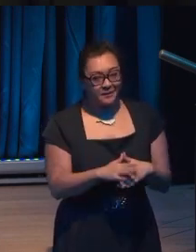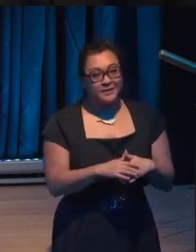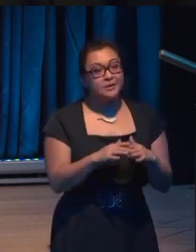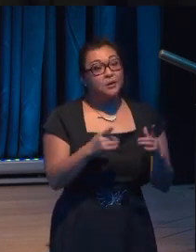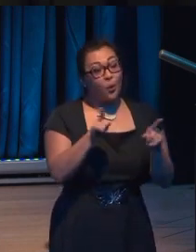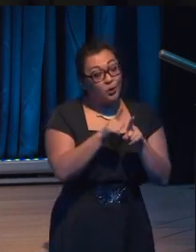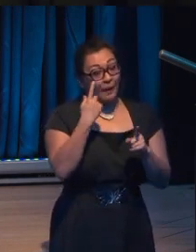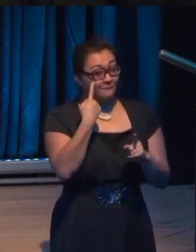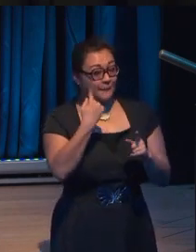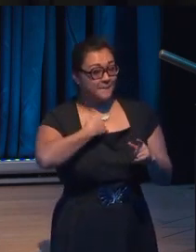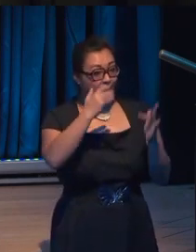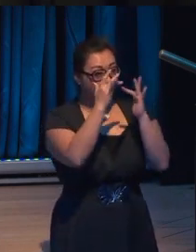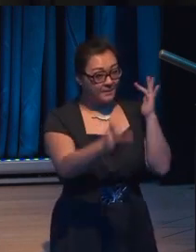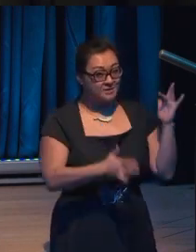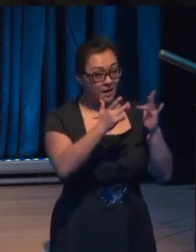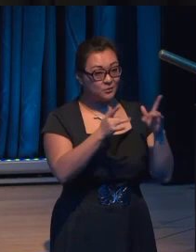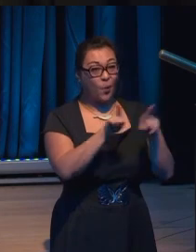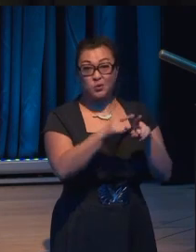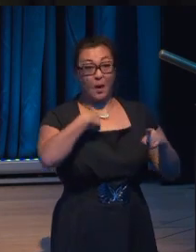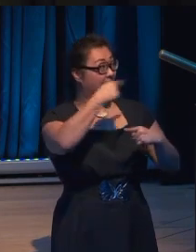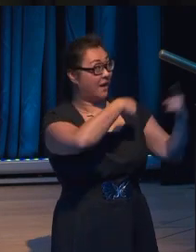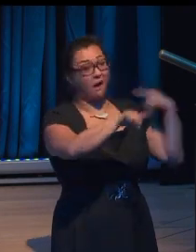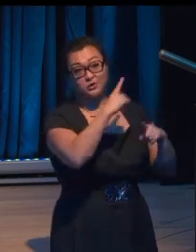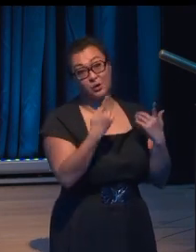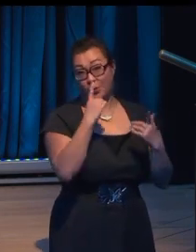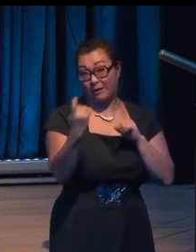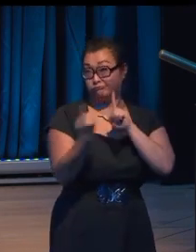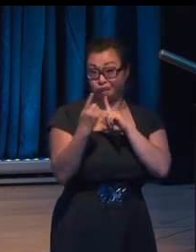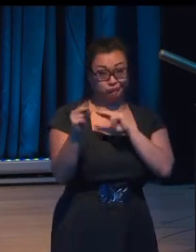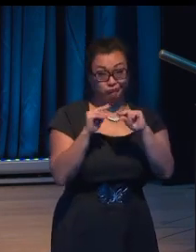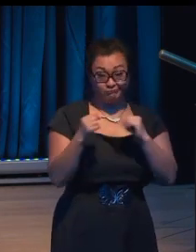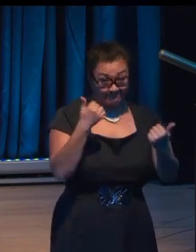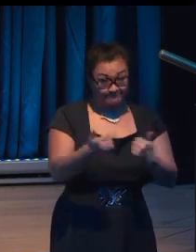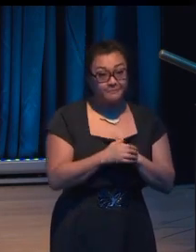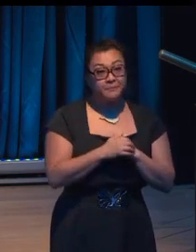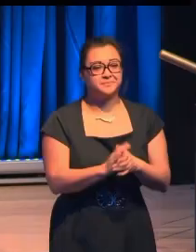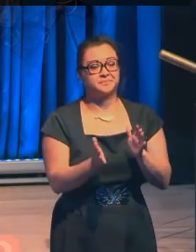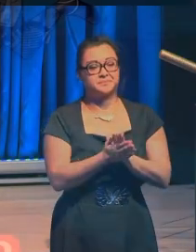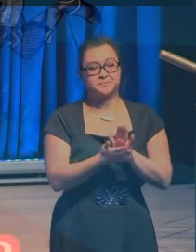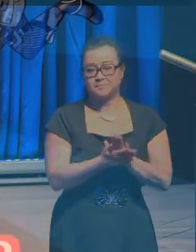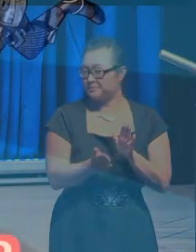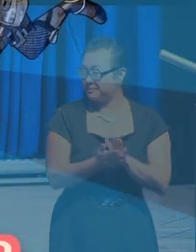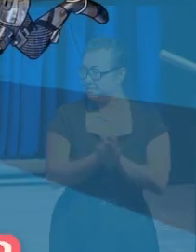website, and I'll also be around at the conference for the rest of the day, so it'd be great to chat to some of you then. Thank you.